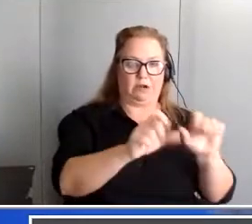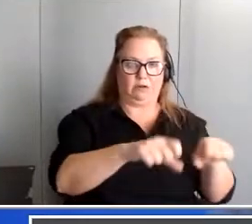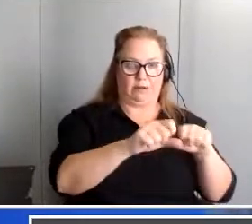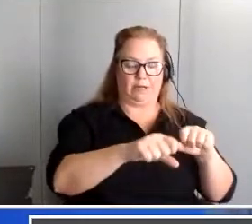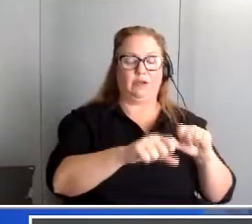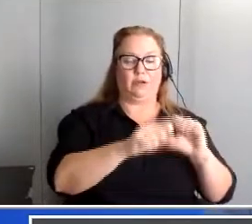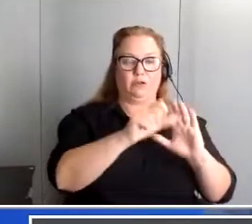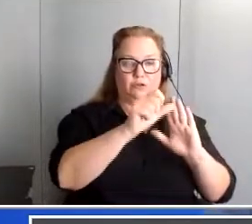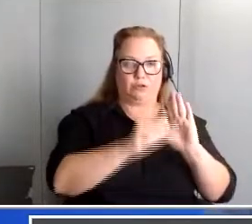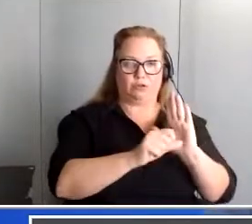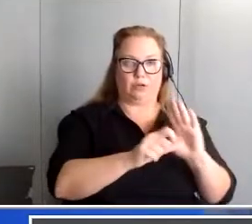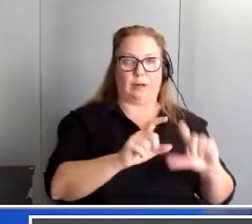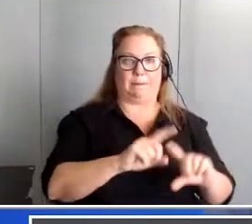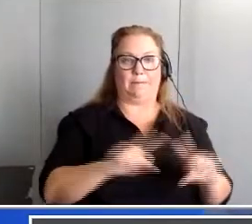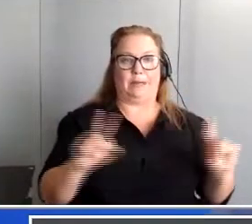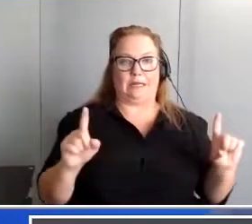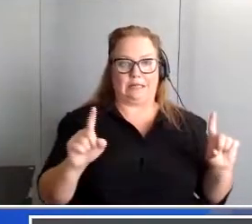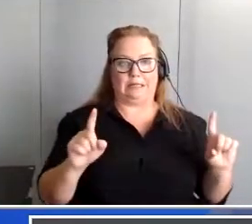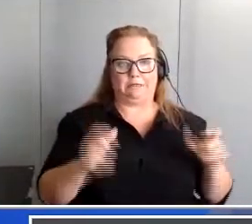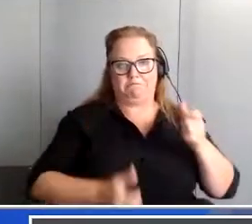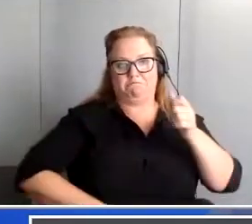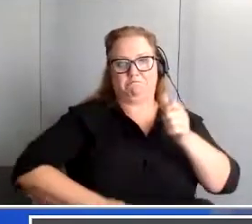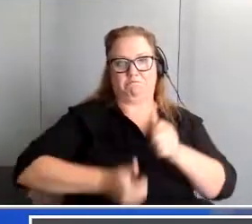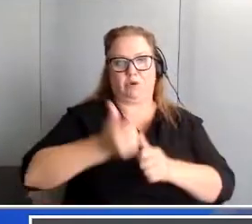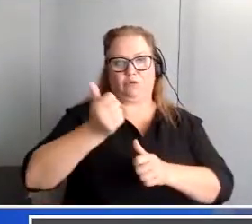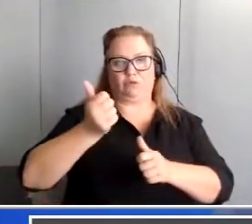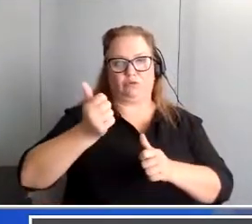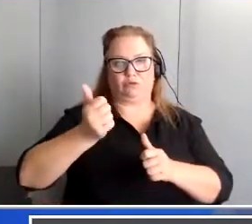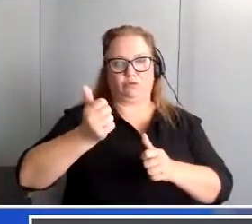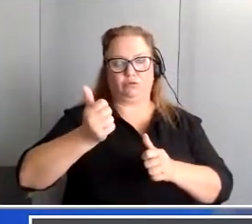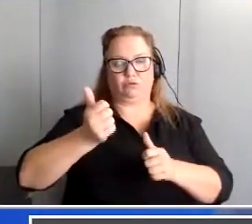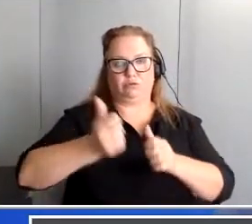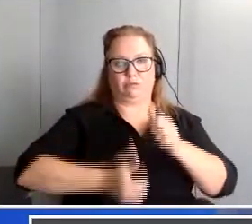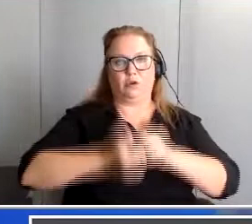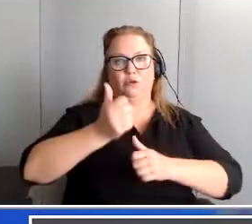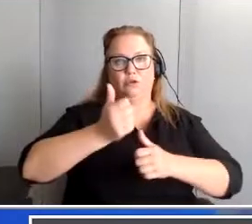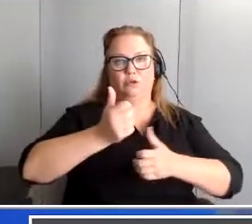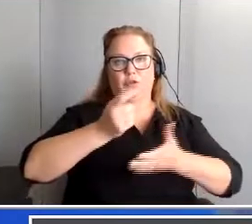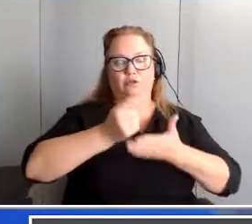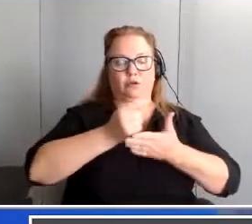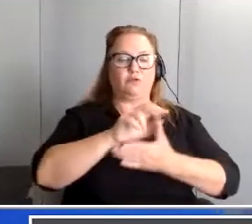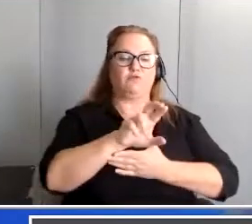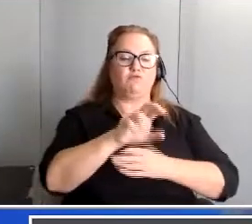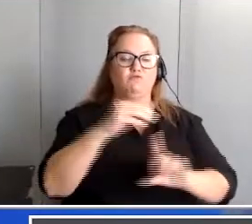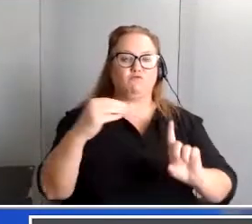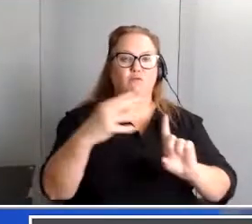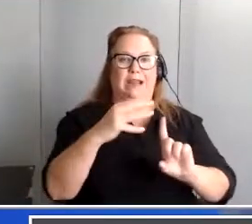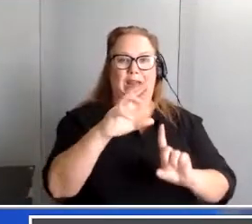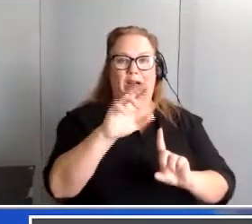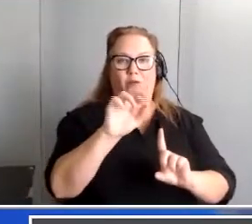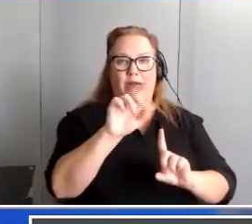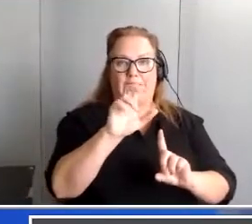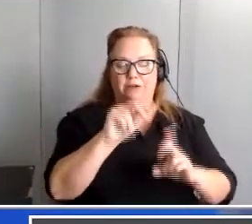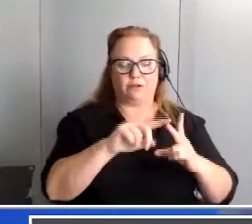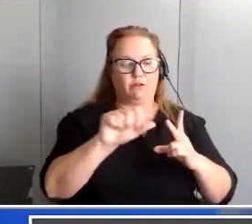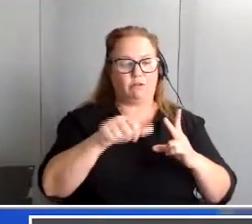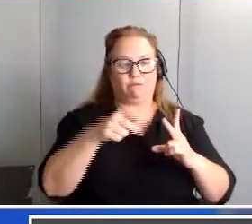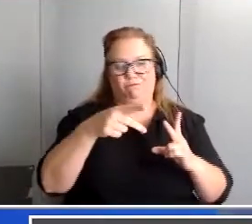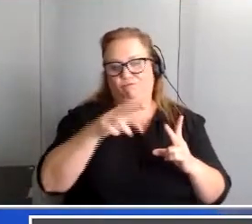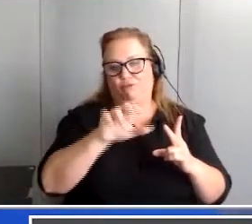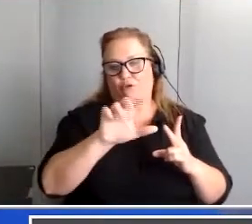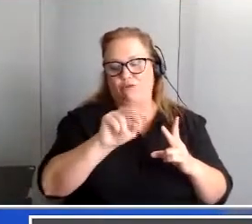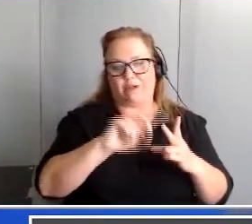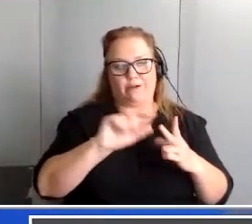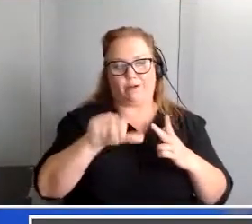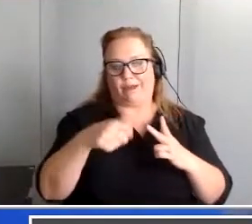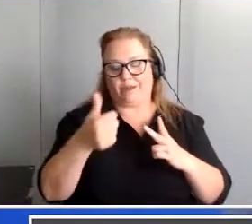radiation. But the vast majority of the time, the treatment, the radiation treatment, whether it's proton or other radiation, is